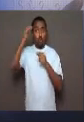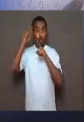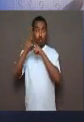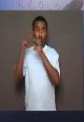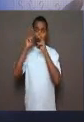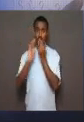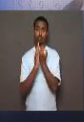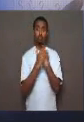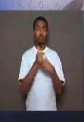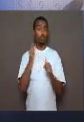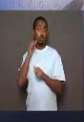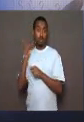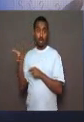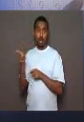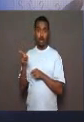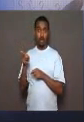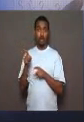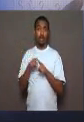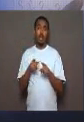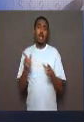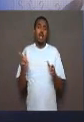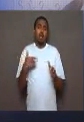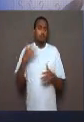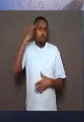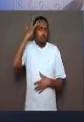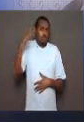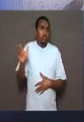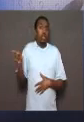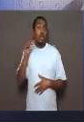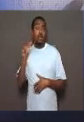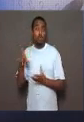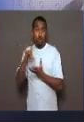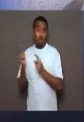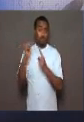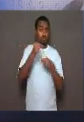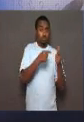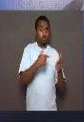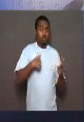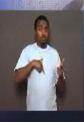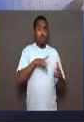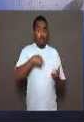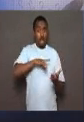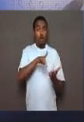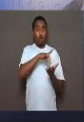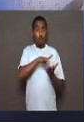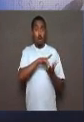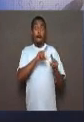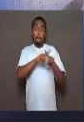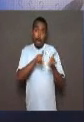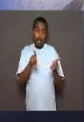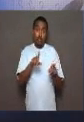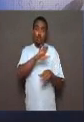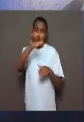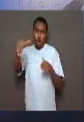elder brothers there to look after her. I don't mind her going to college in our town,